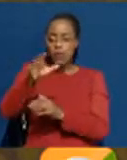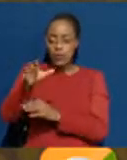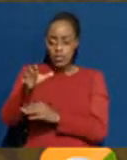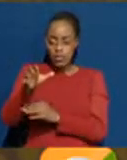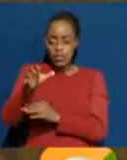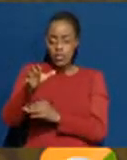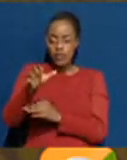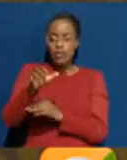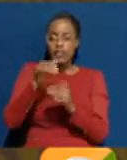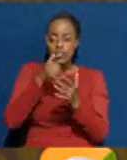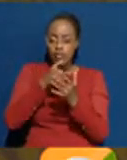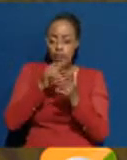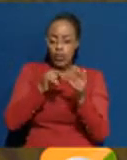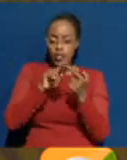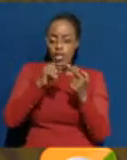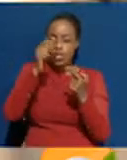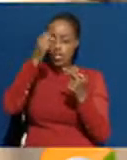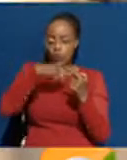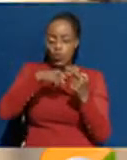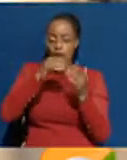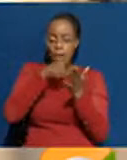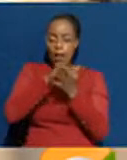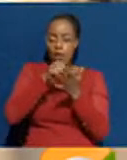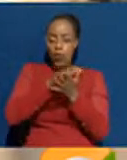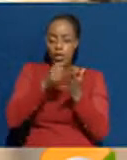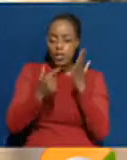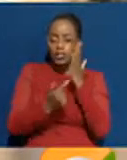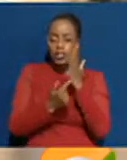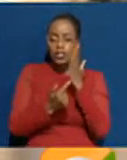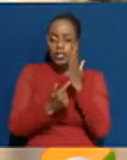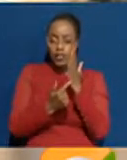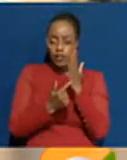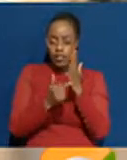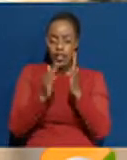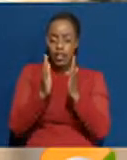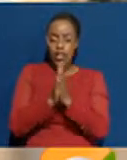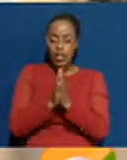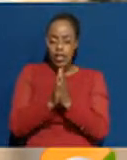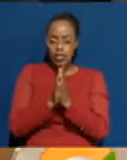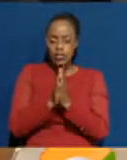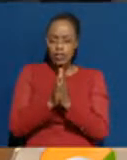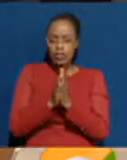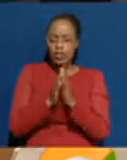counties, among them Kitui, Makueni, Taita Taveta, and Homa Bay.